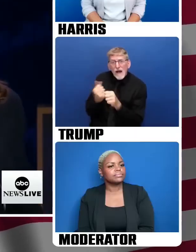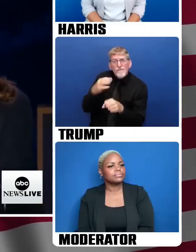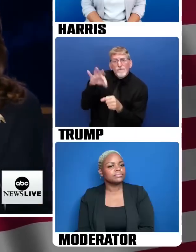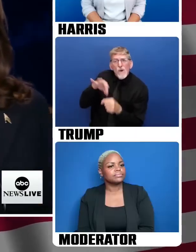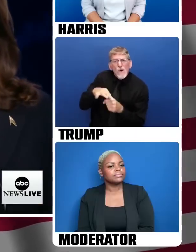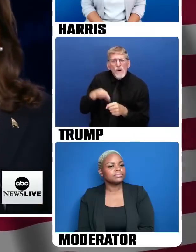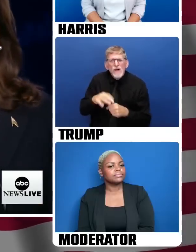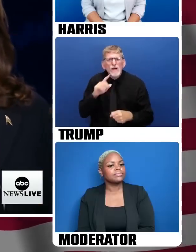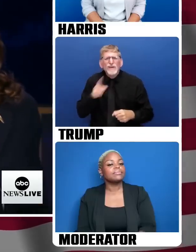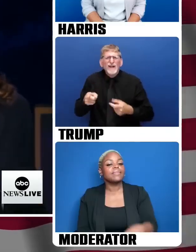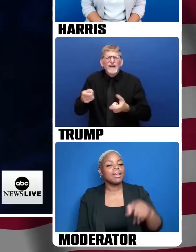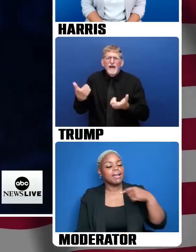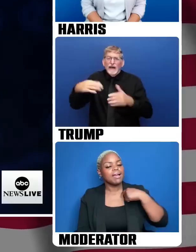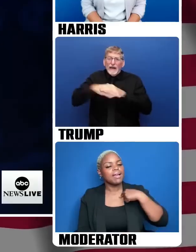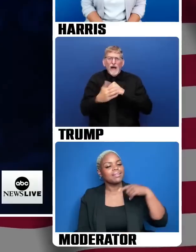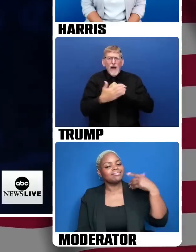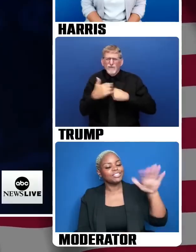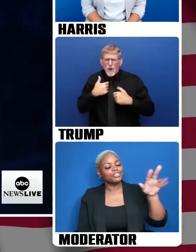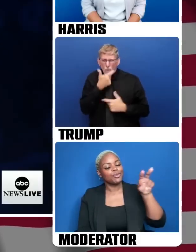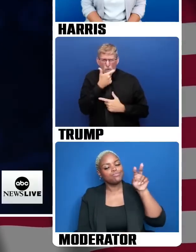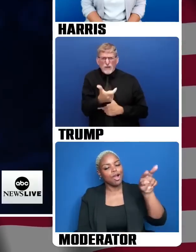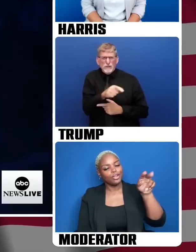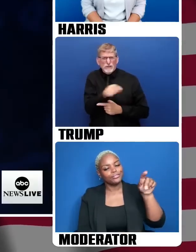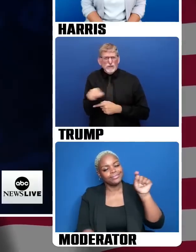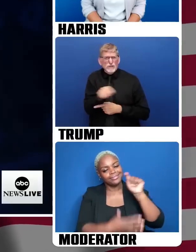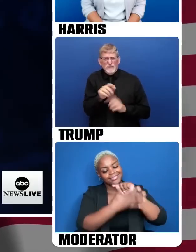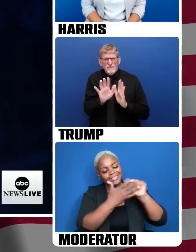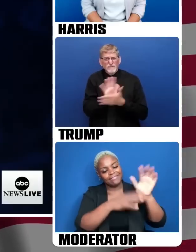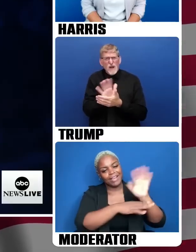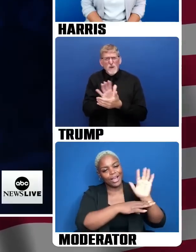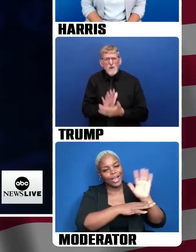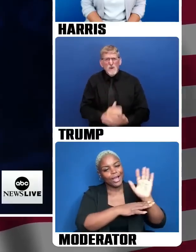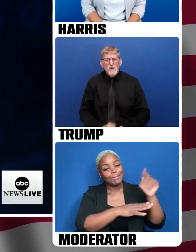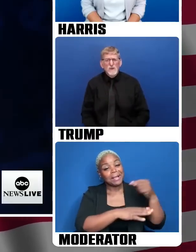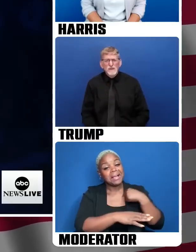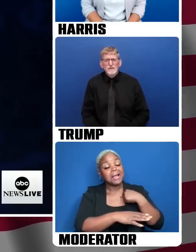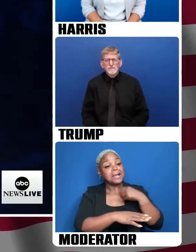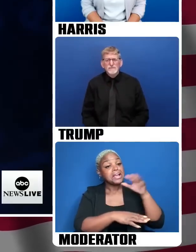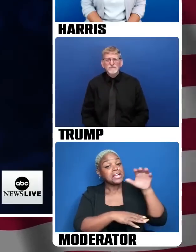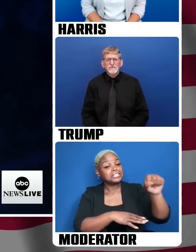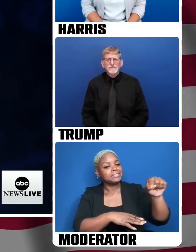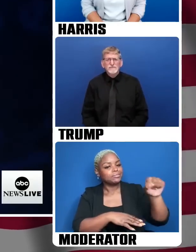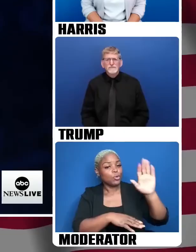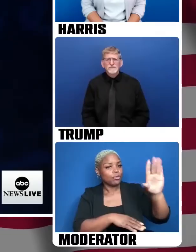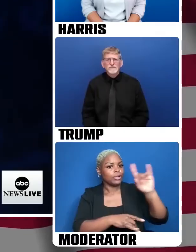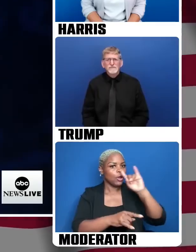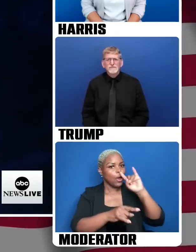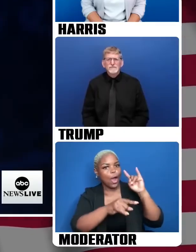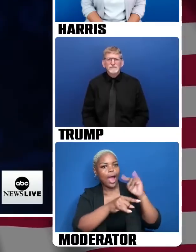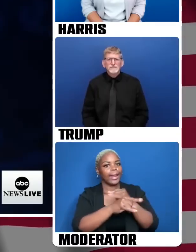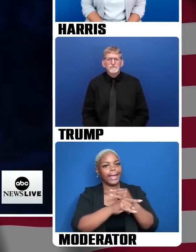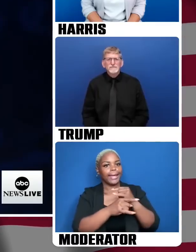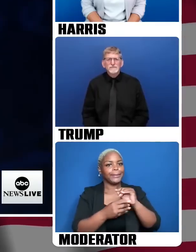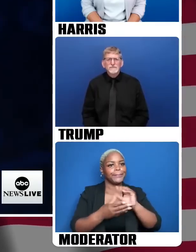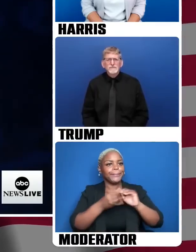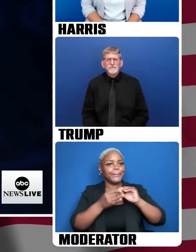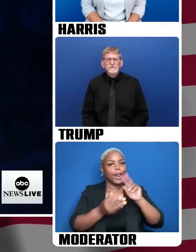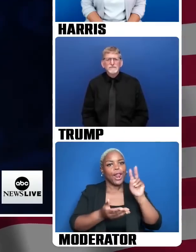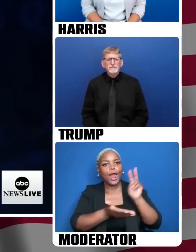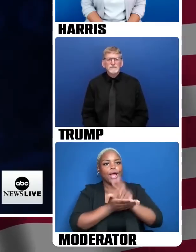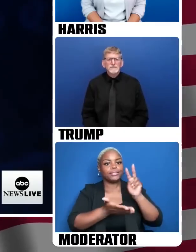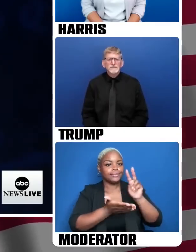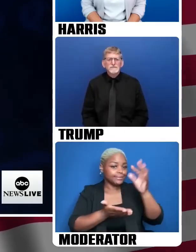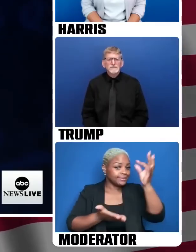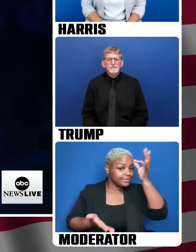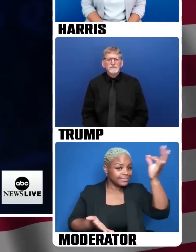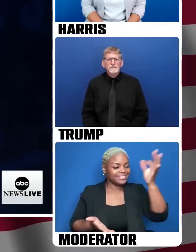these pieces of video. I didn't detect the sarcasm, lost by a whisker. We didn't quite make it. And we should just point out here as clarification, and you know this, you